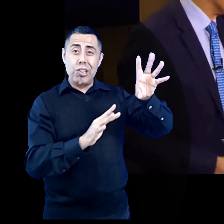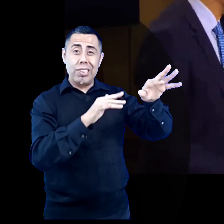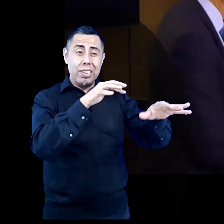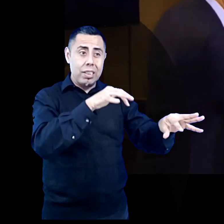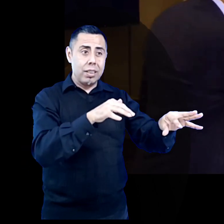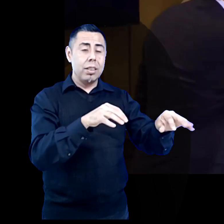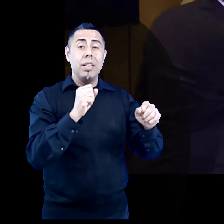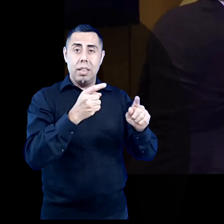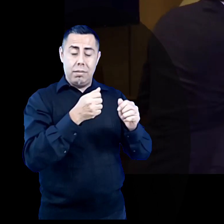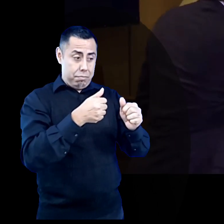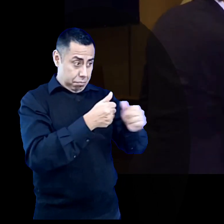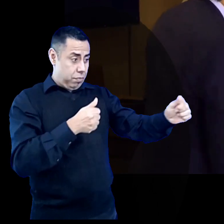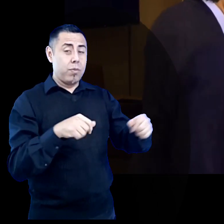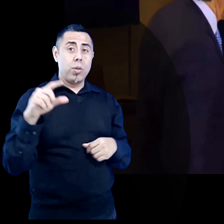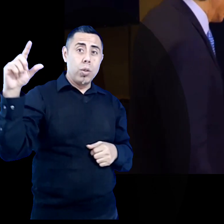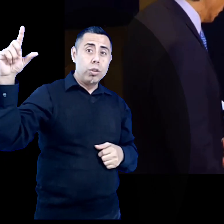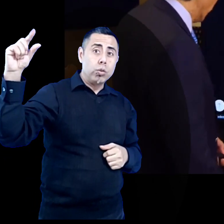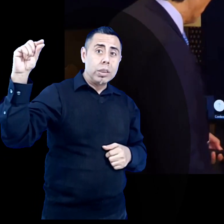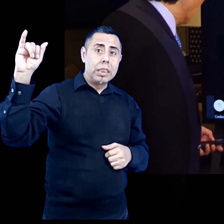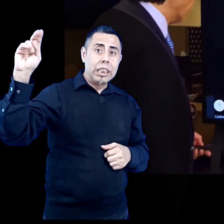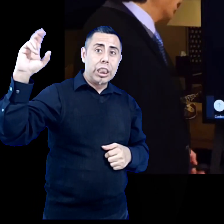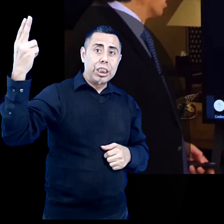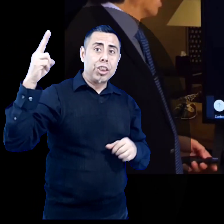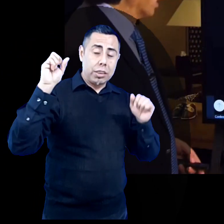it goes 20 inches